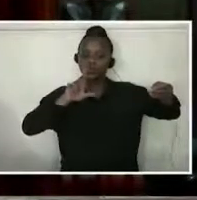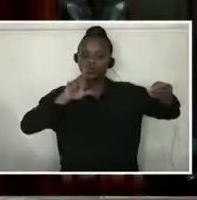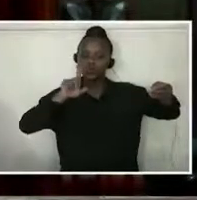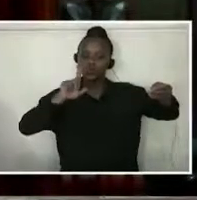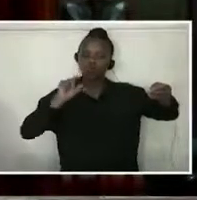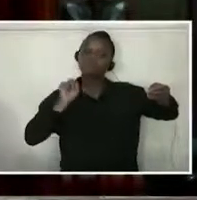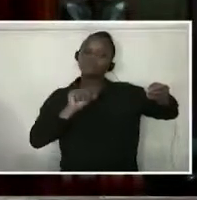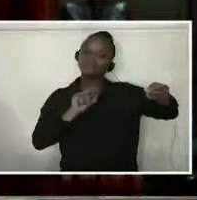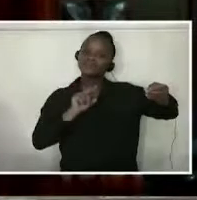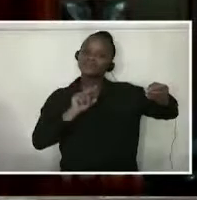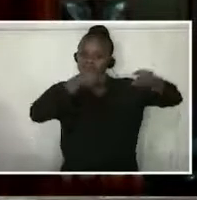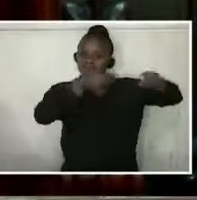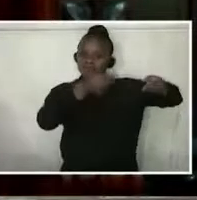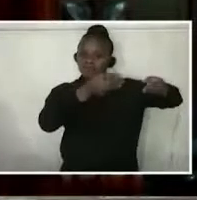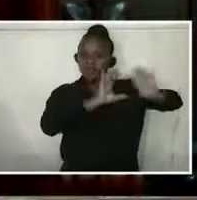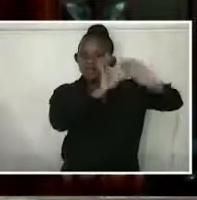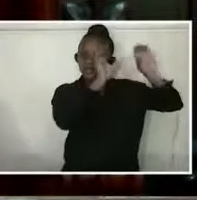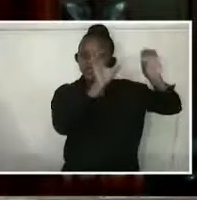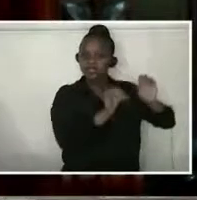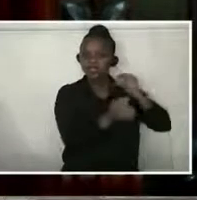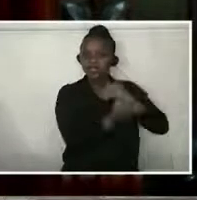required to